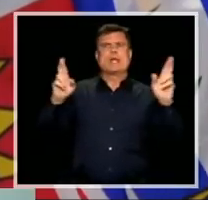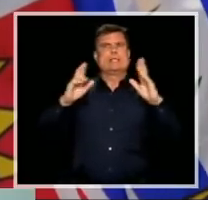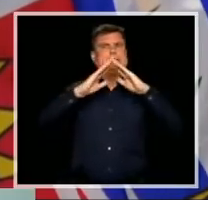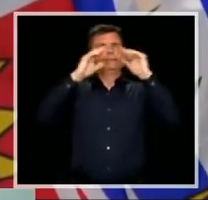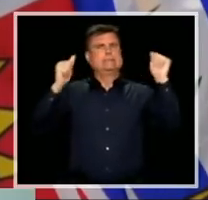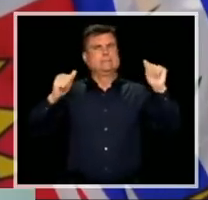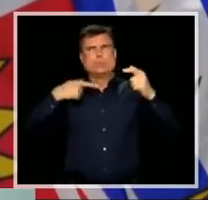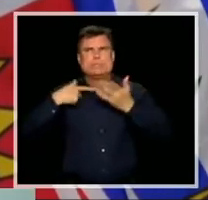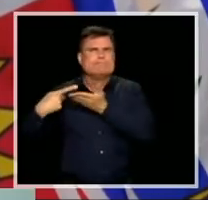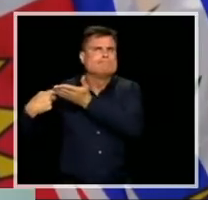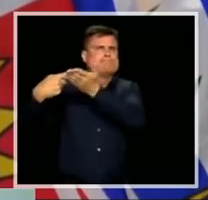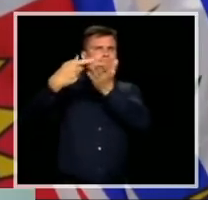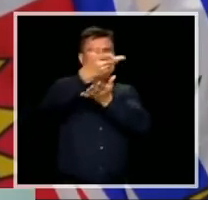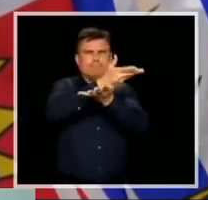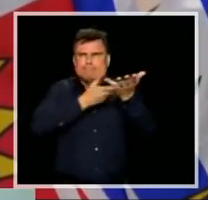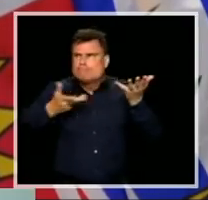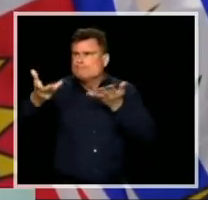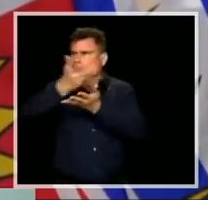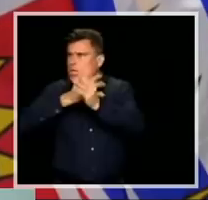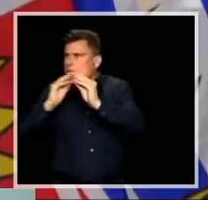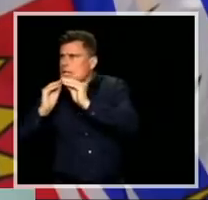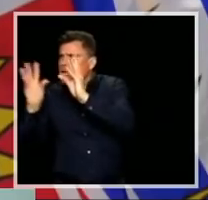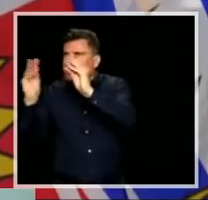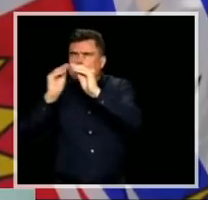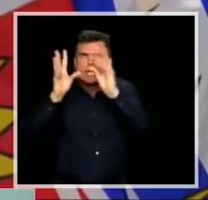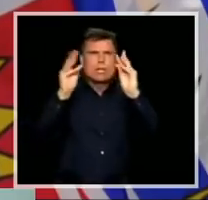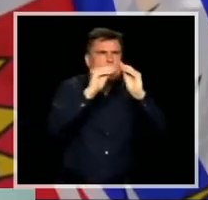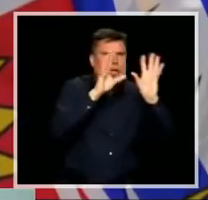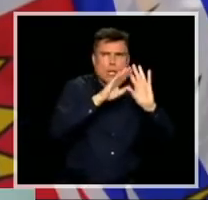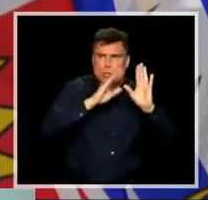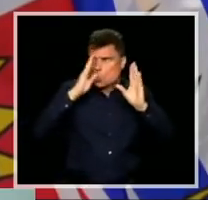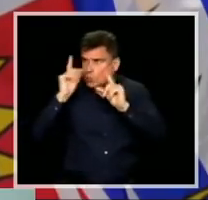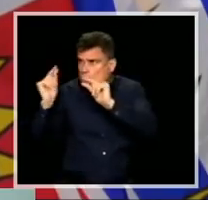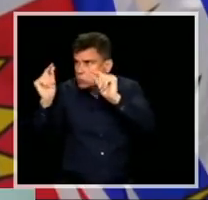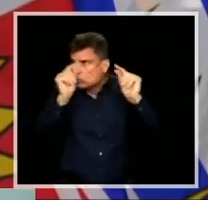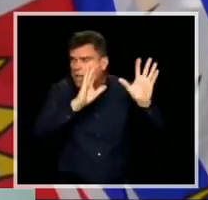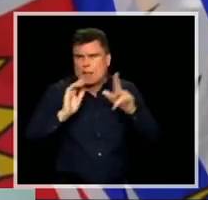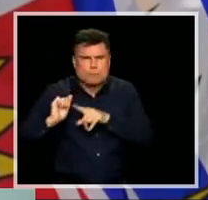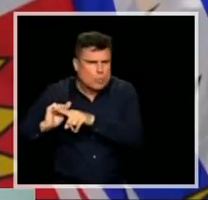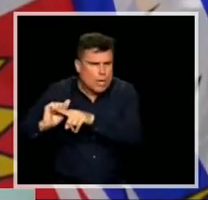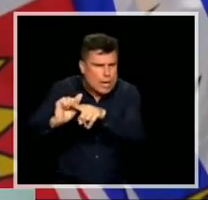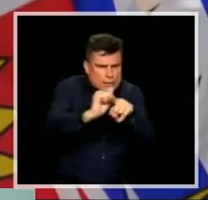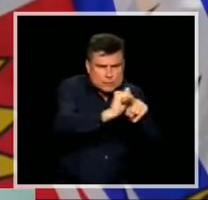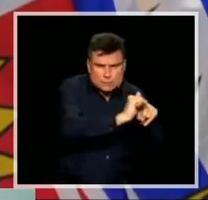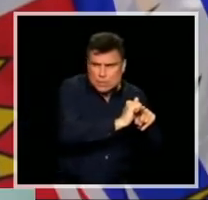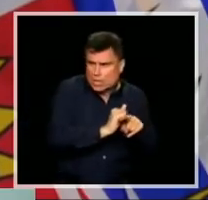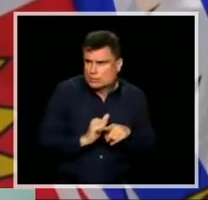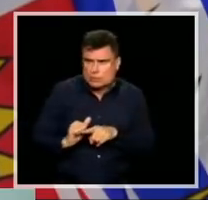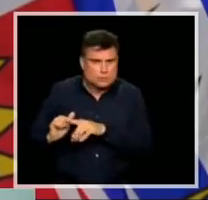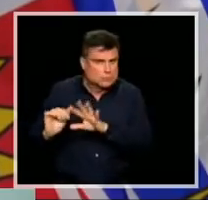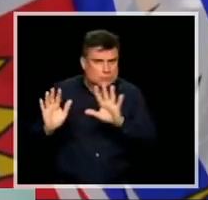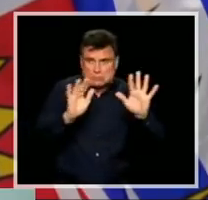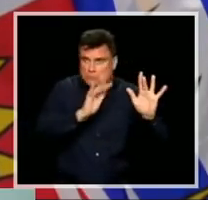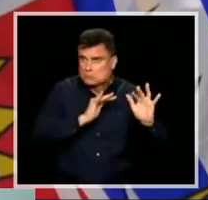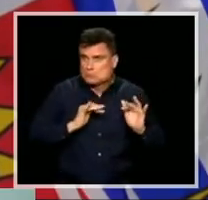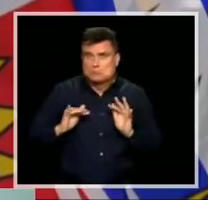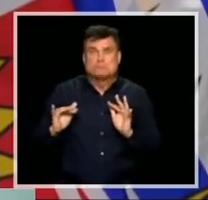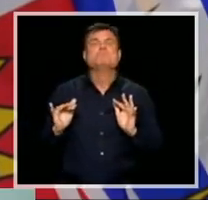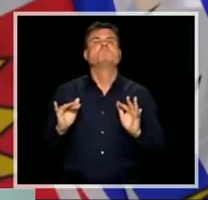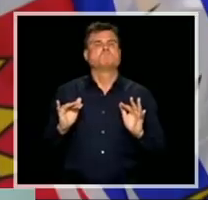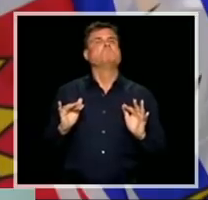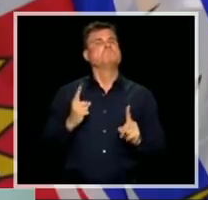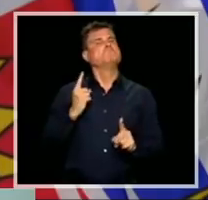that transmission in children usually happens in the household context, where you have a lot of contact from an adult to a